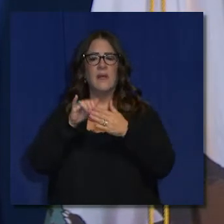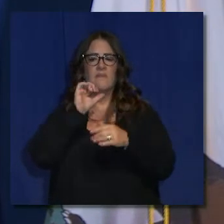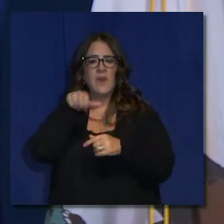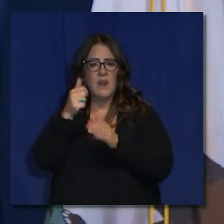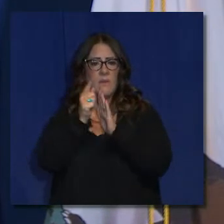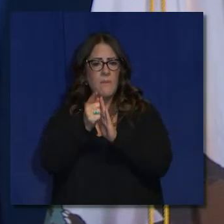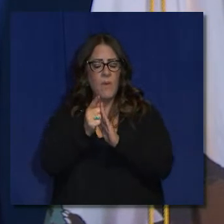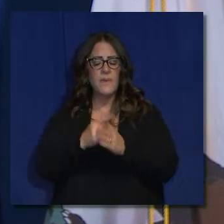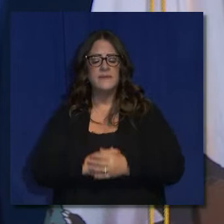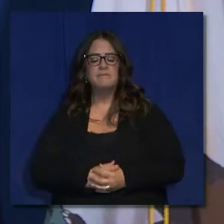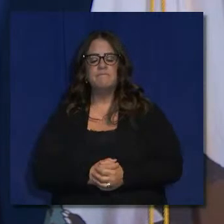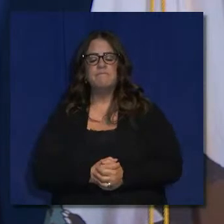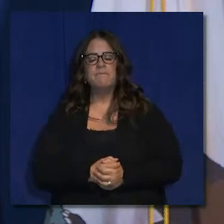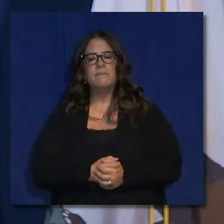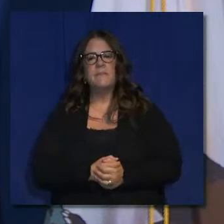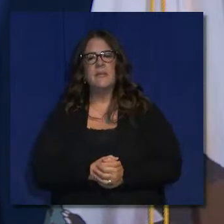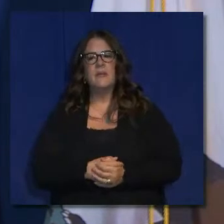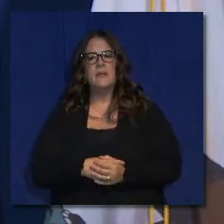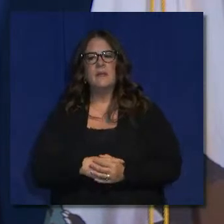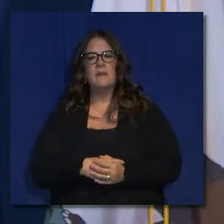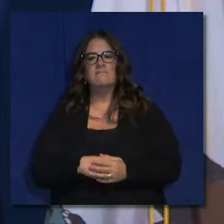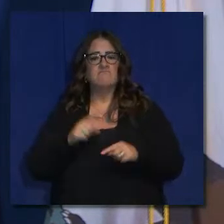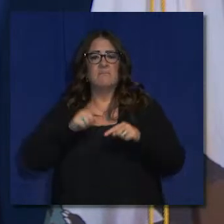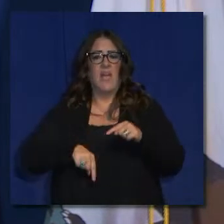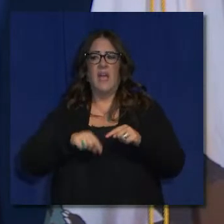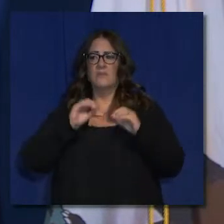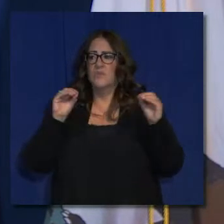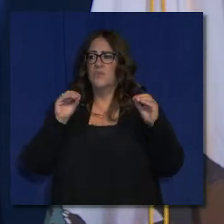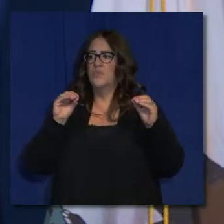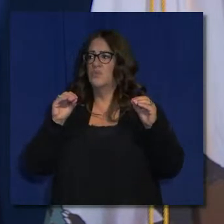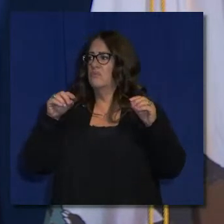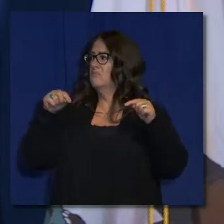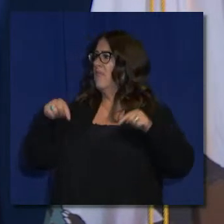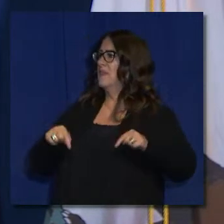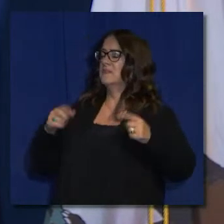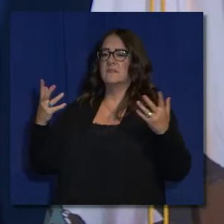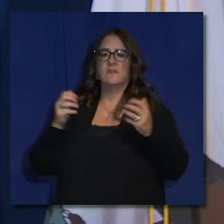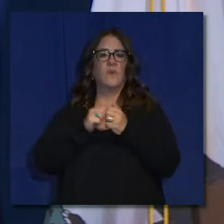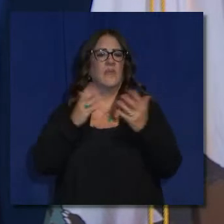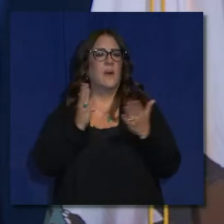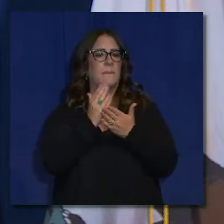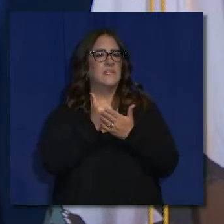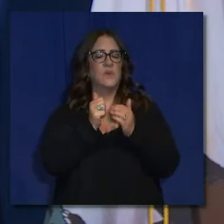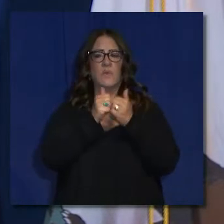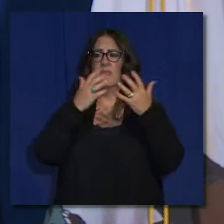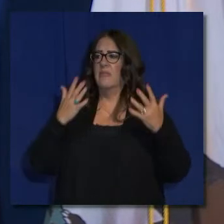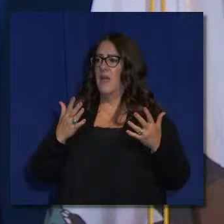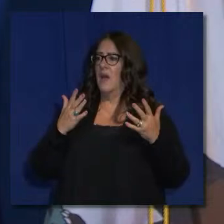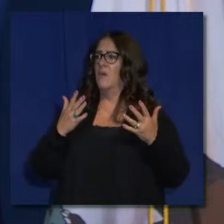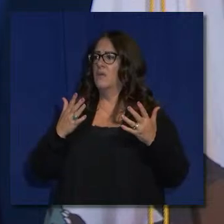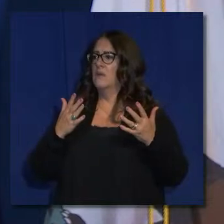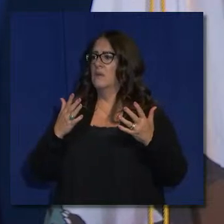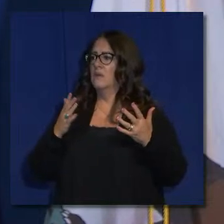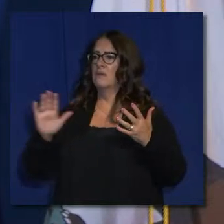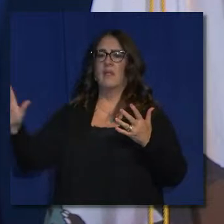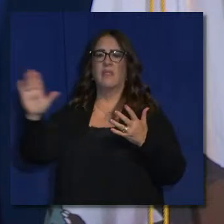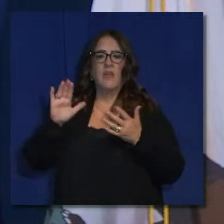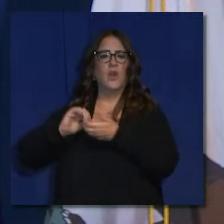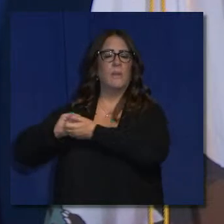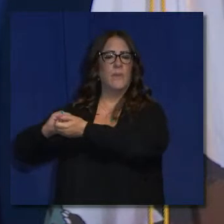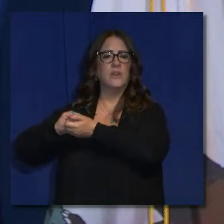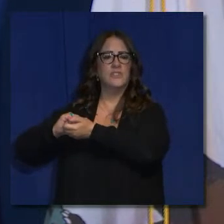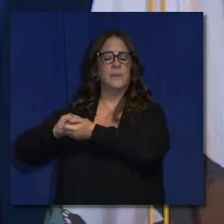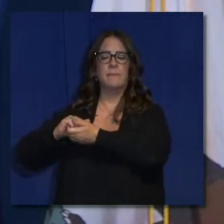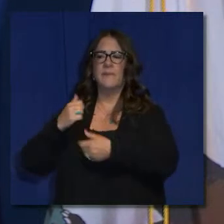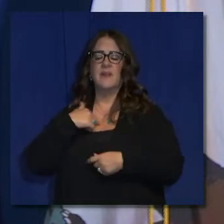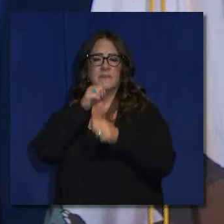moment. None of this is possible without their partnership. And I've been blessed, it's just been a